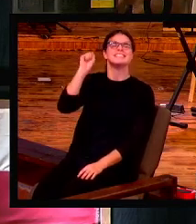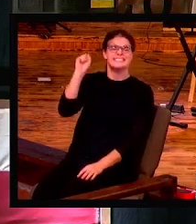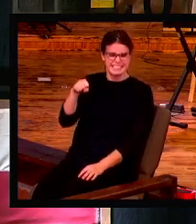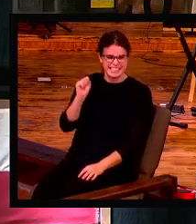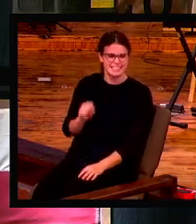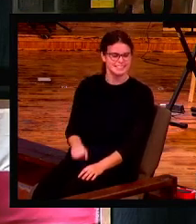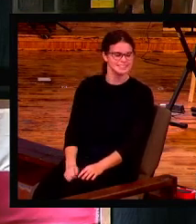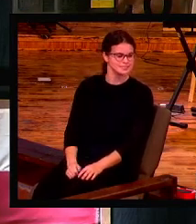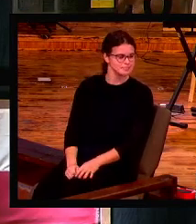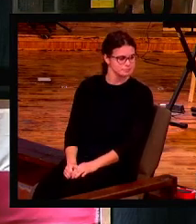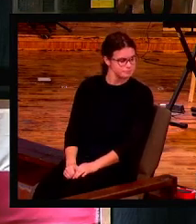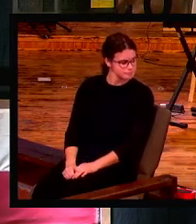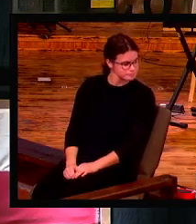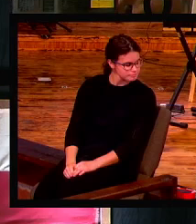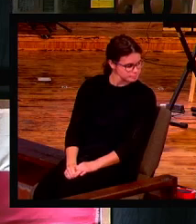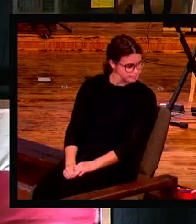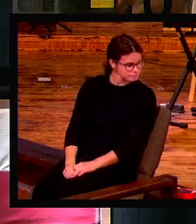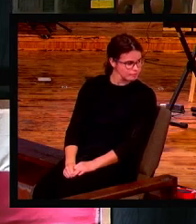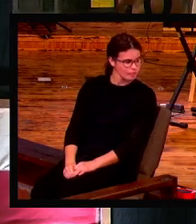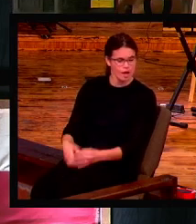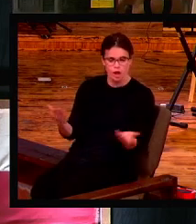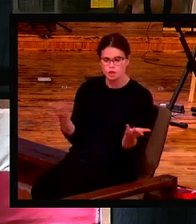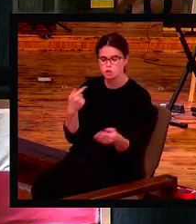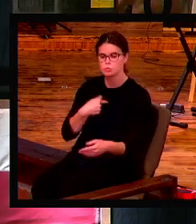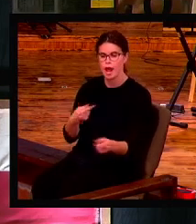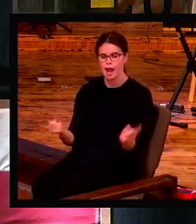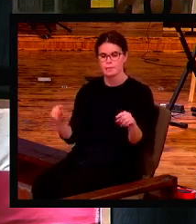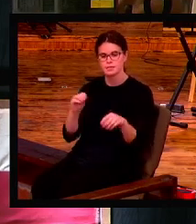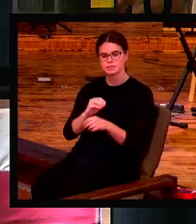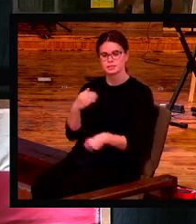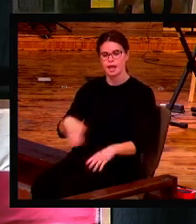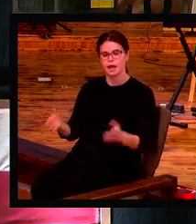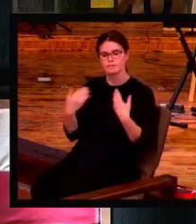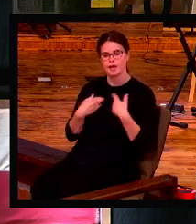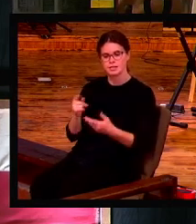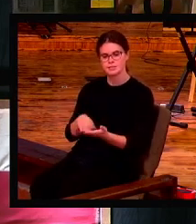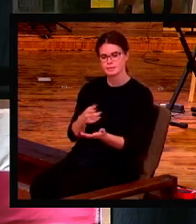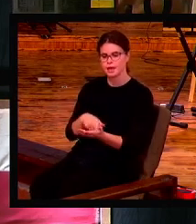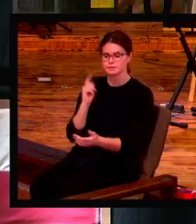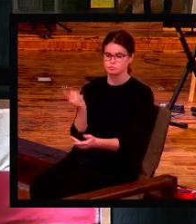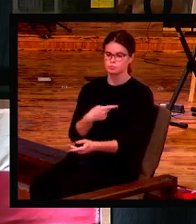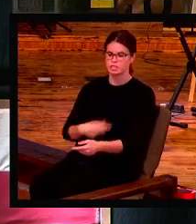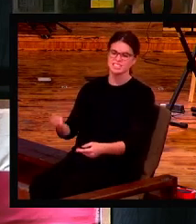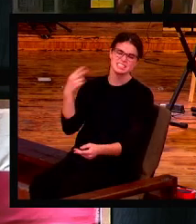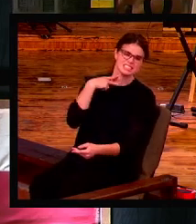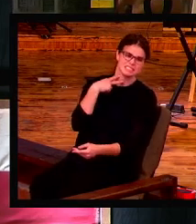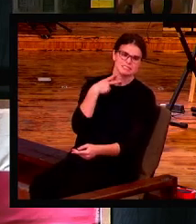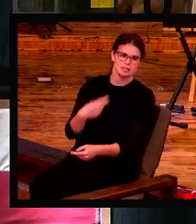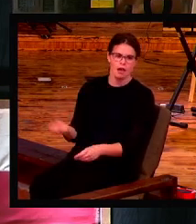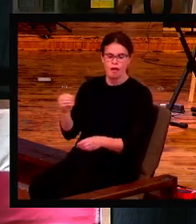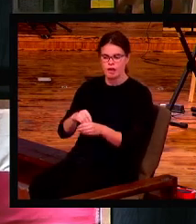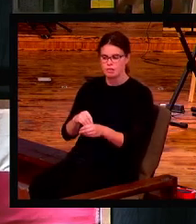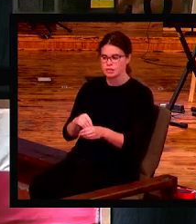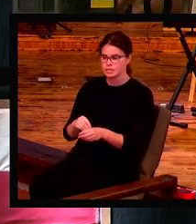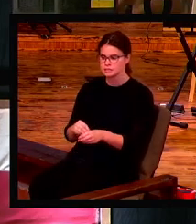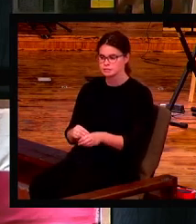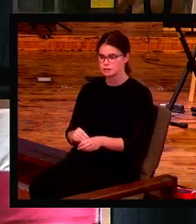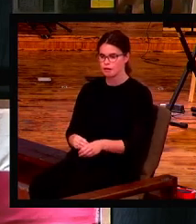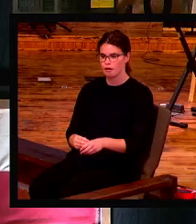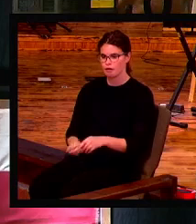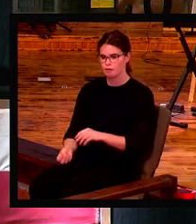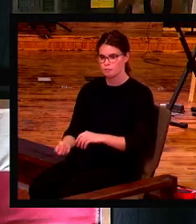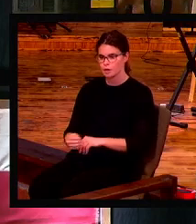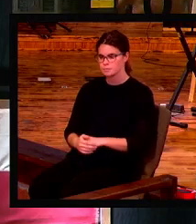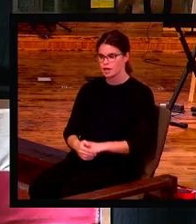So here's what happens in life. Sometimes we get stuck in these paradigms, and we get stuck in these constructs, these